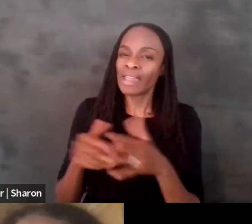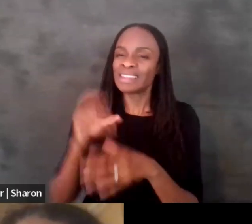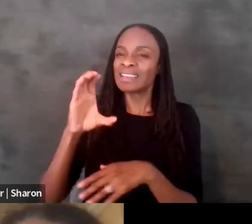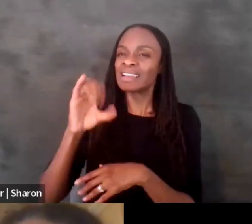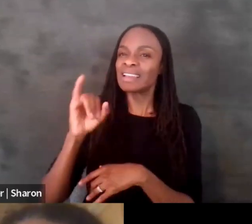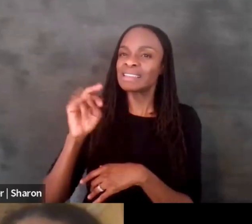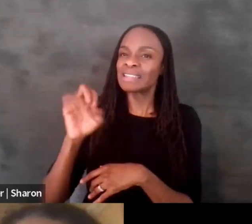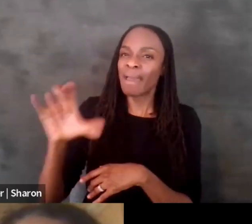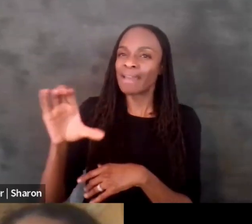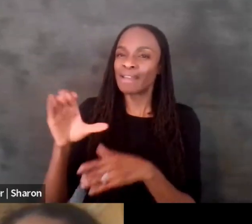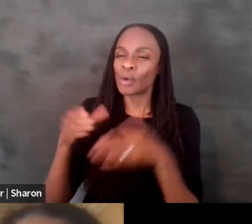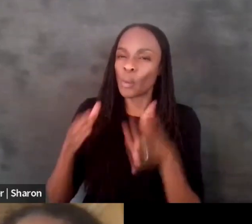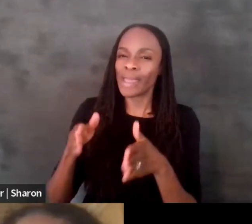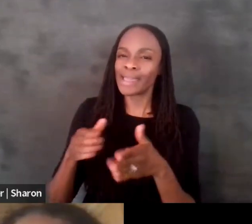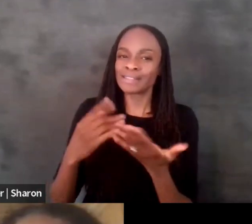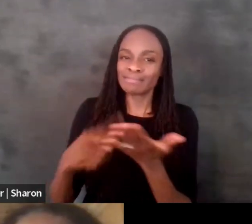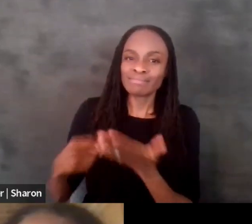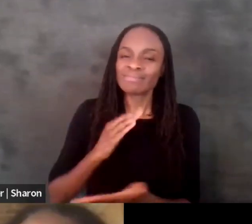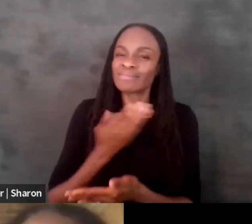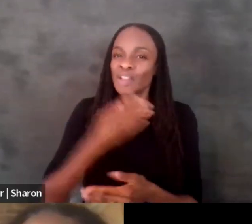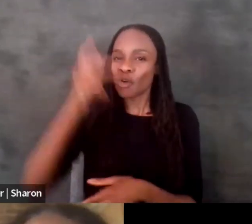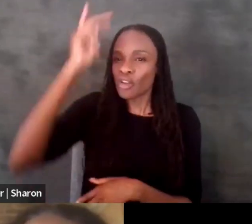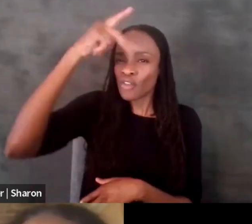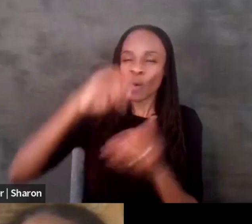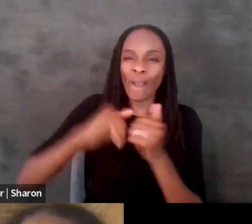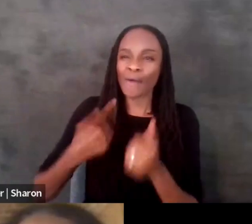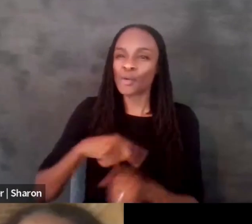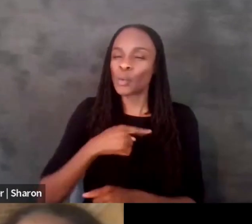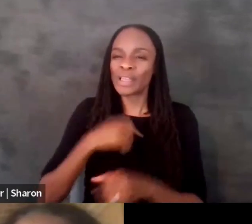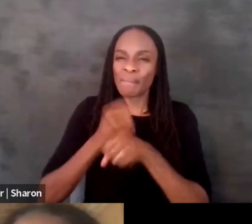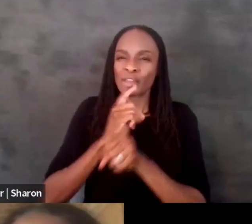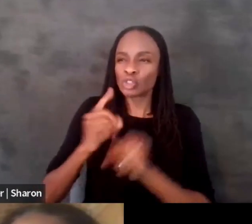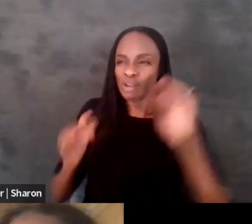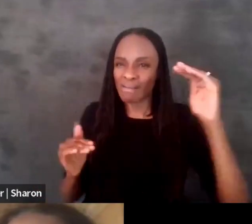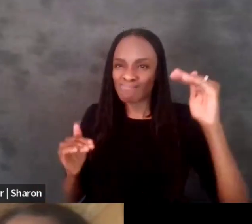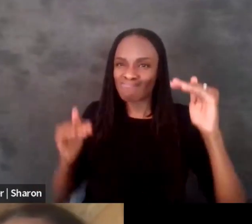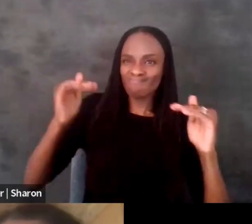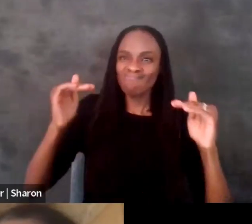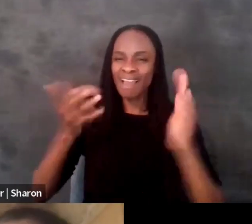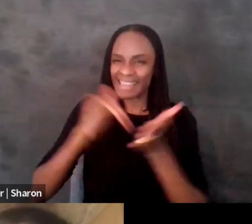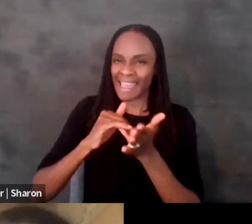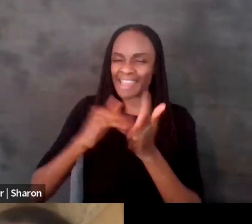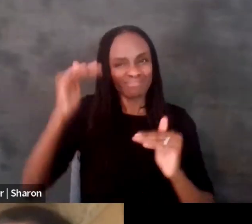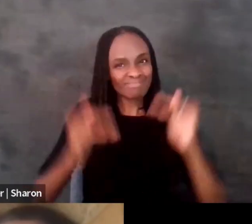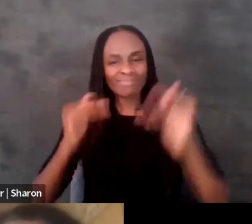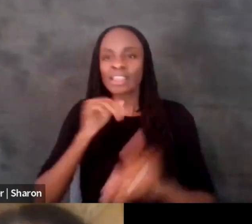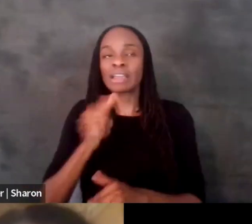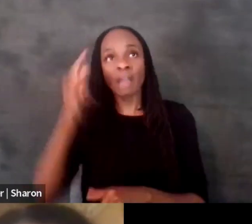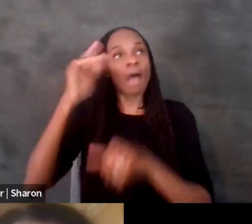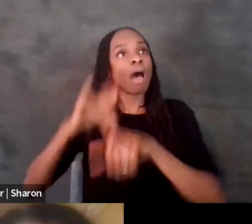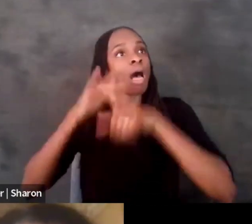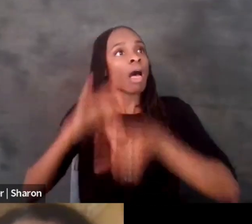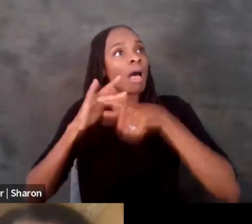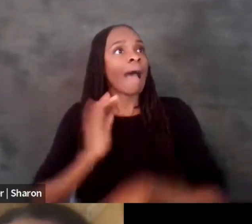talking about our philosophy, Yeah. which was that how do we restore this balance? How can we not be obsessed with ourselves? How can